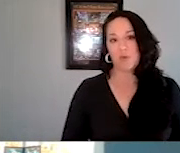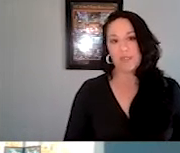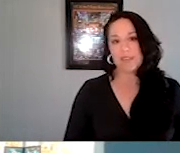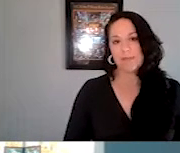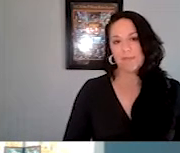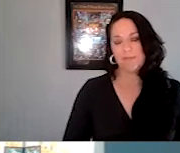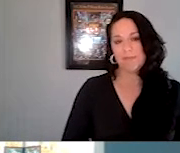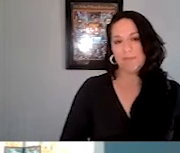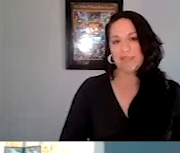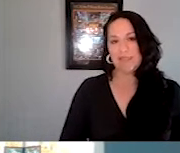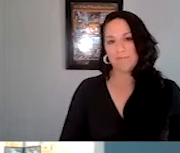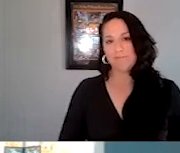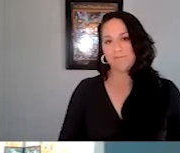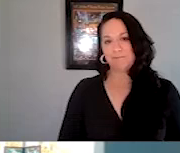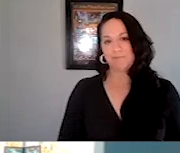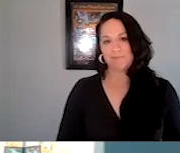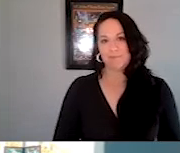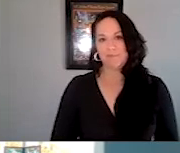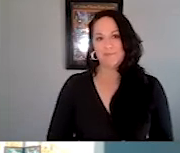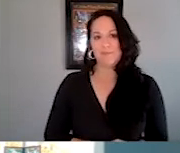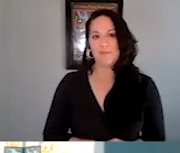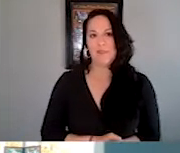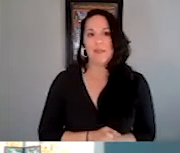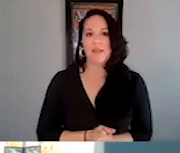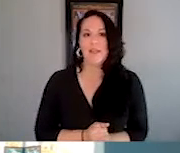data and stories. Next slide.